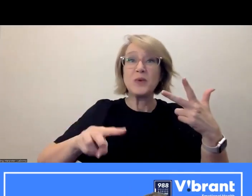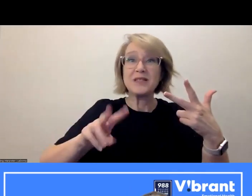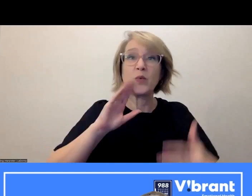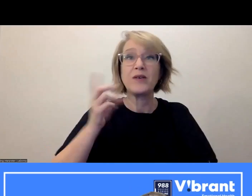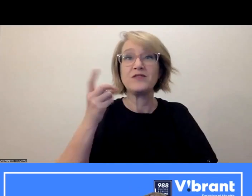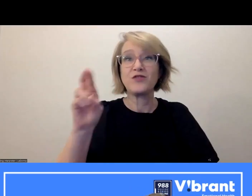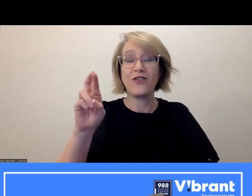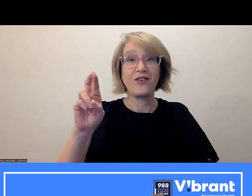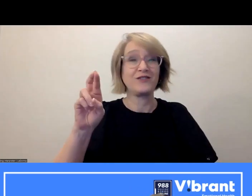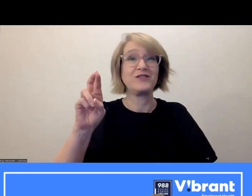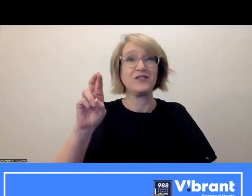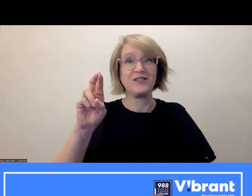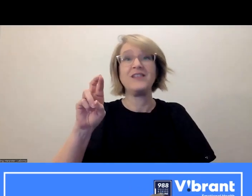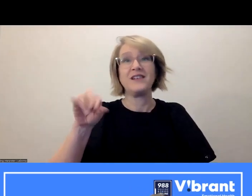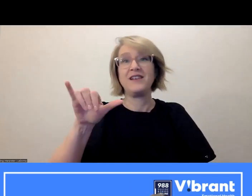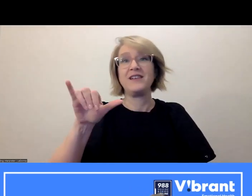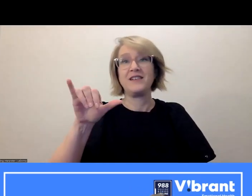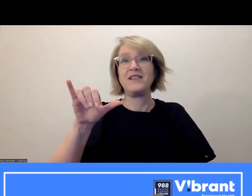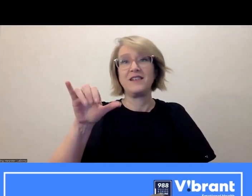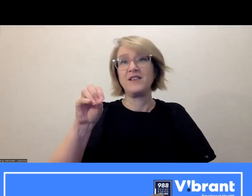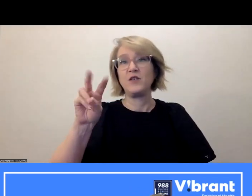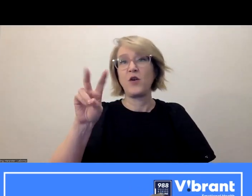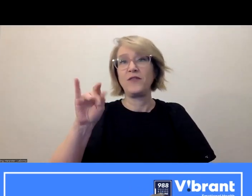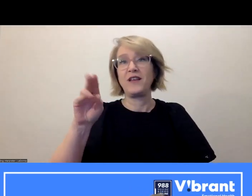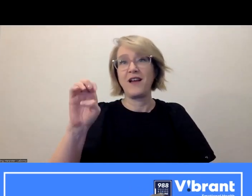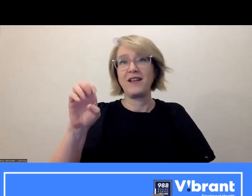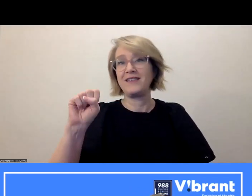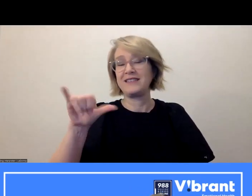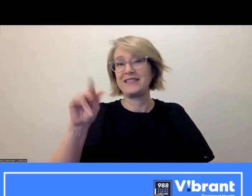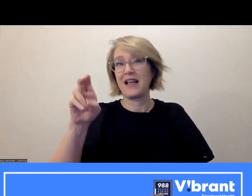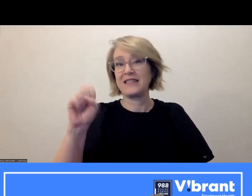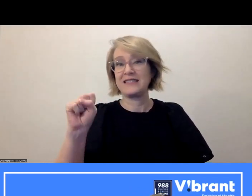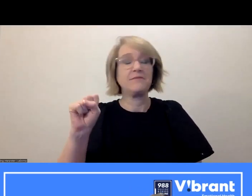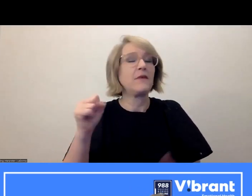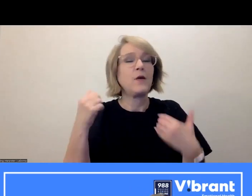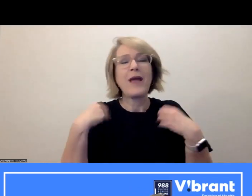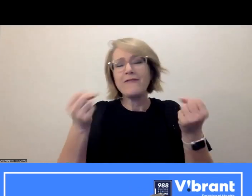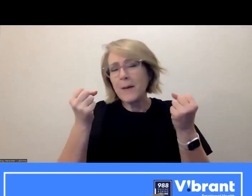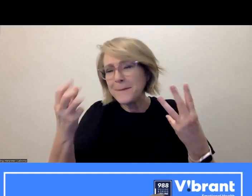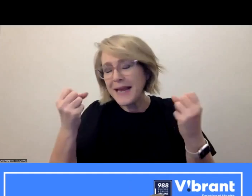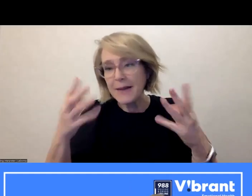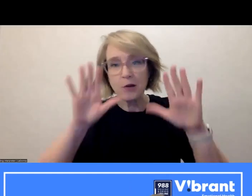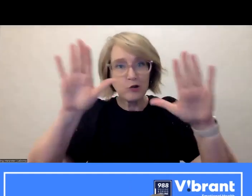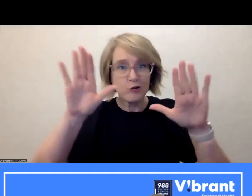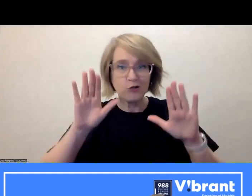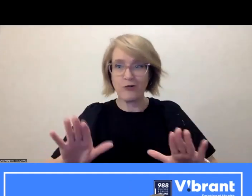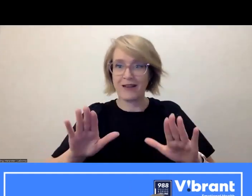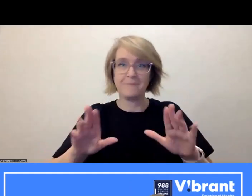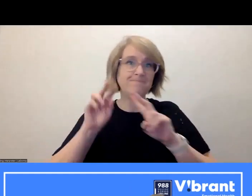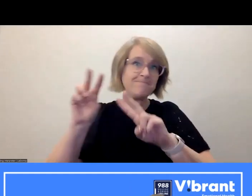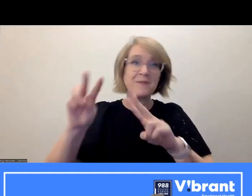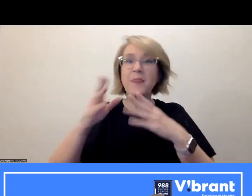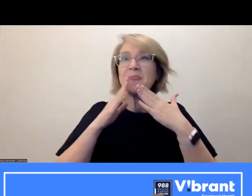we have the first episode programming with Dr. Laura Sykes. We have lots of great information coming up. Thank